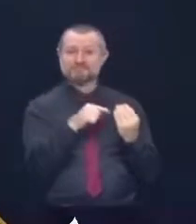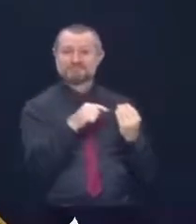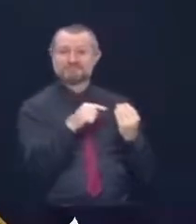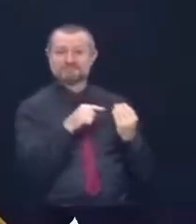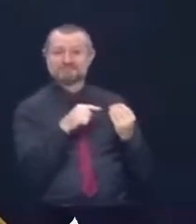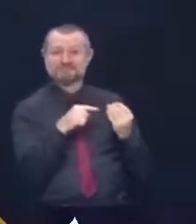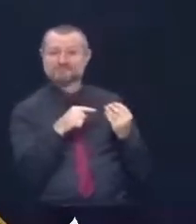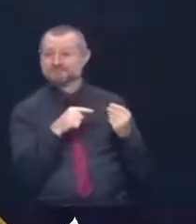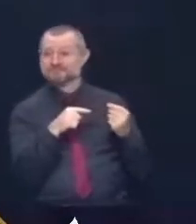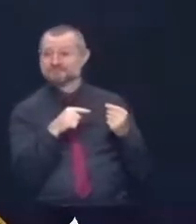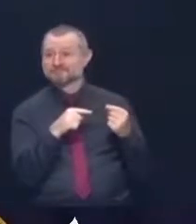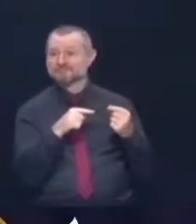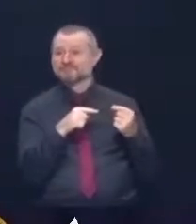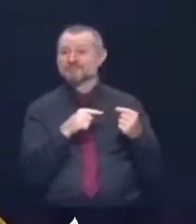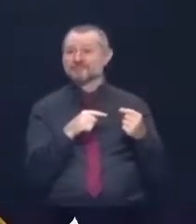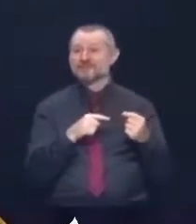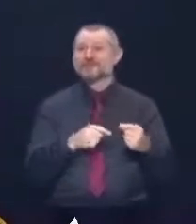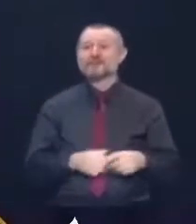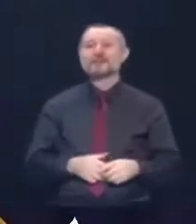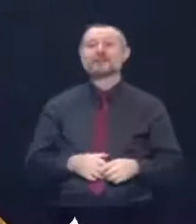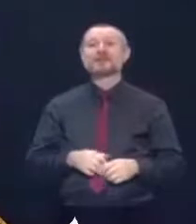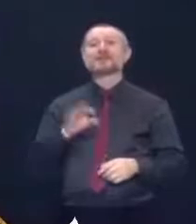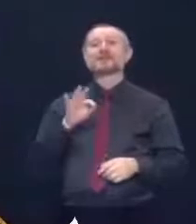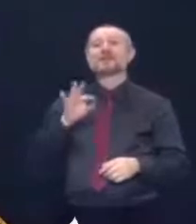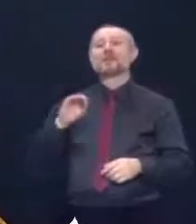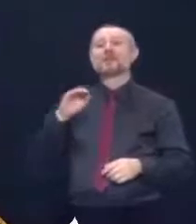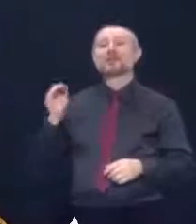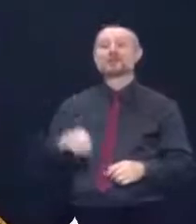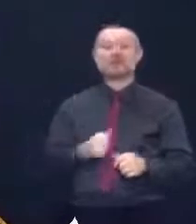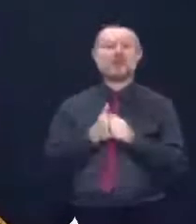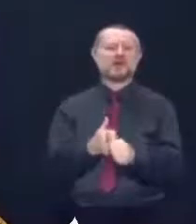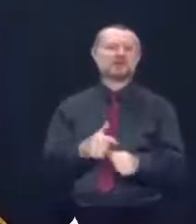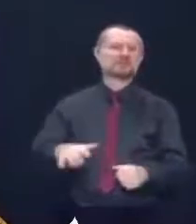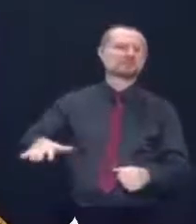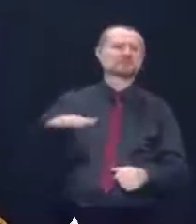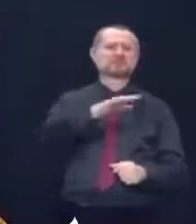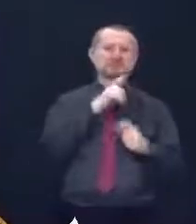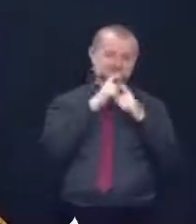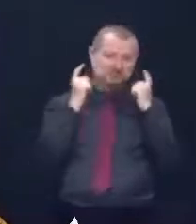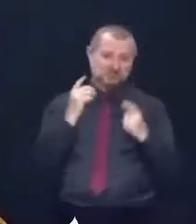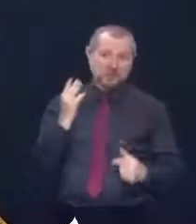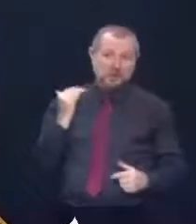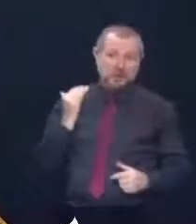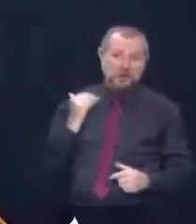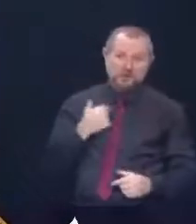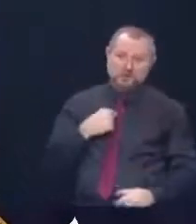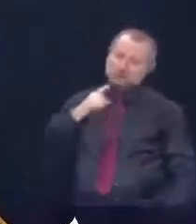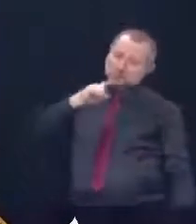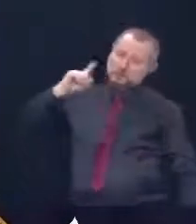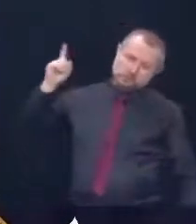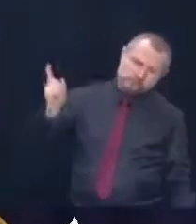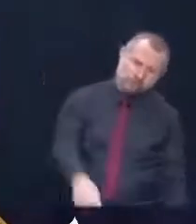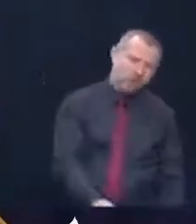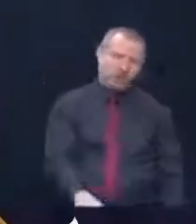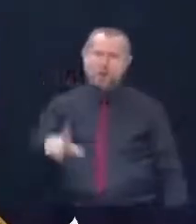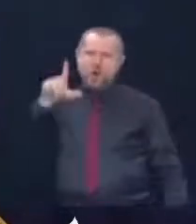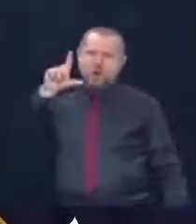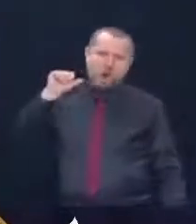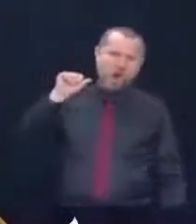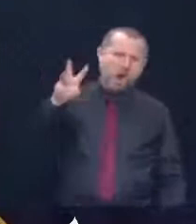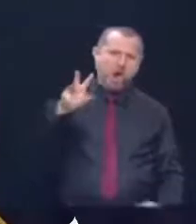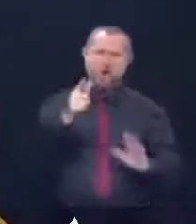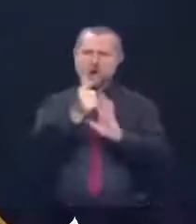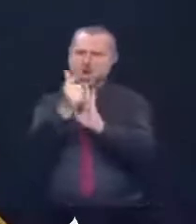We're like 99% compliance with masks. Why? Because I made it a law? No. You could never